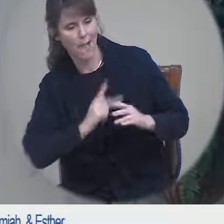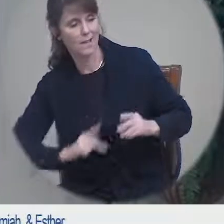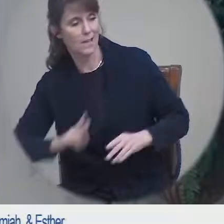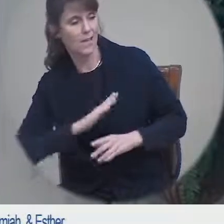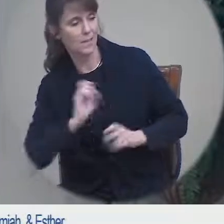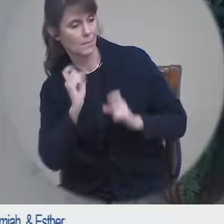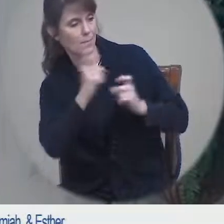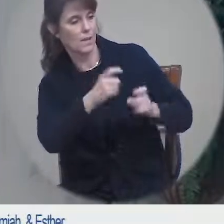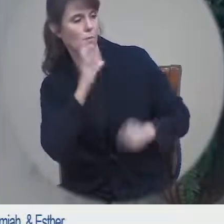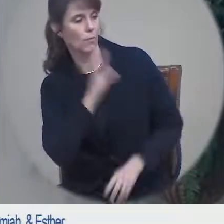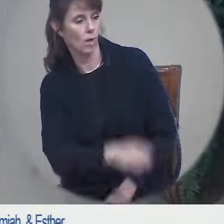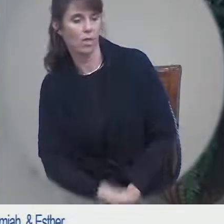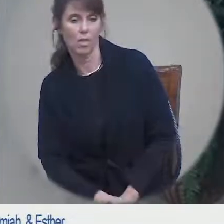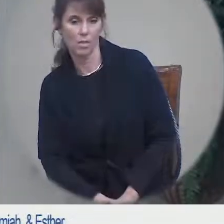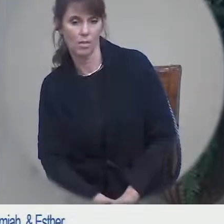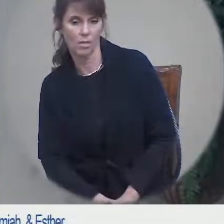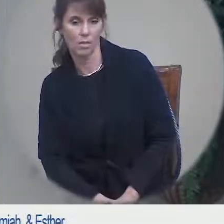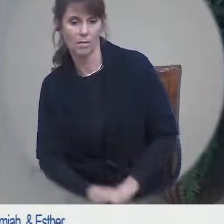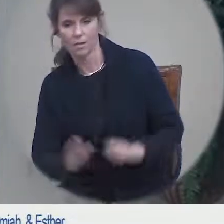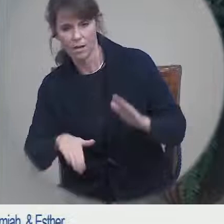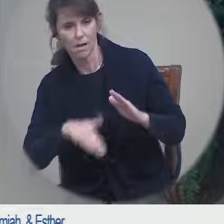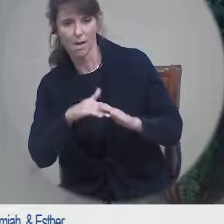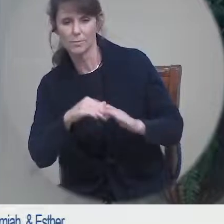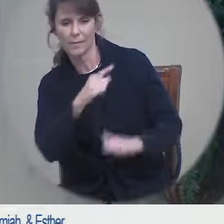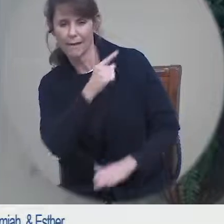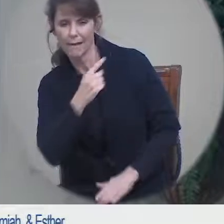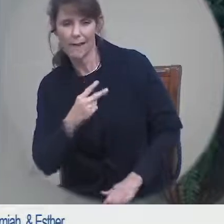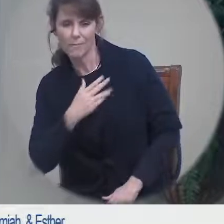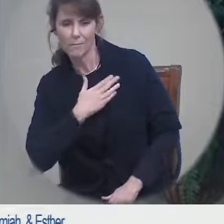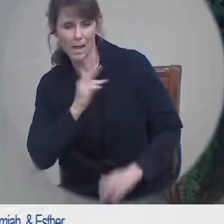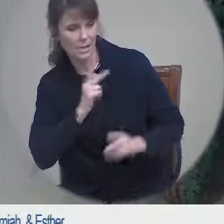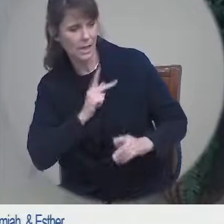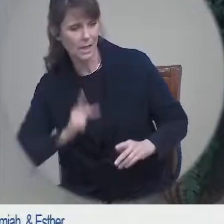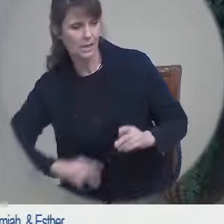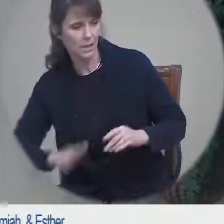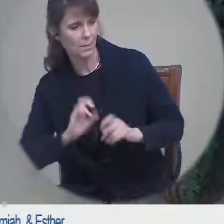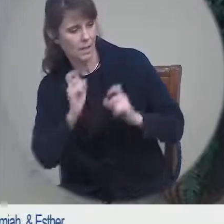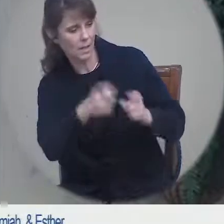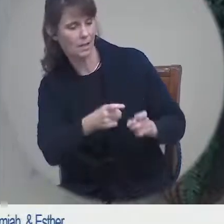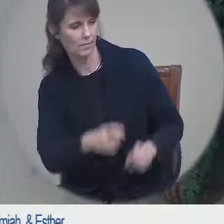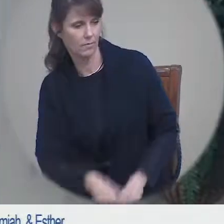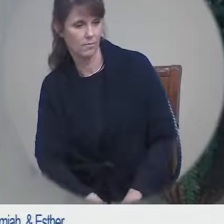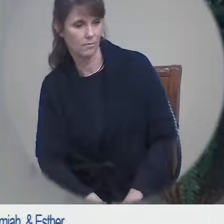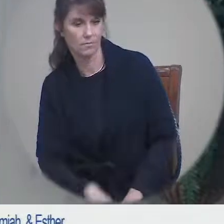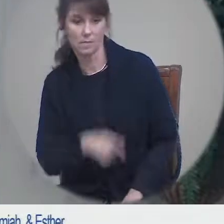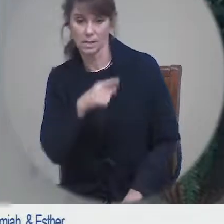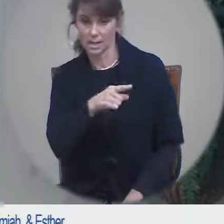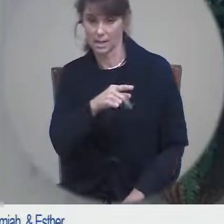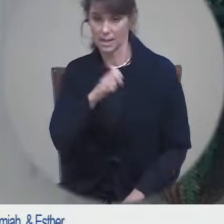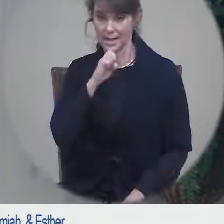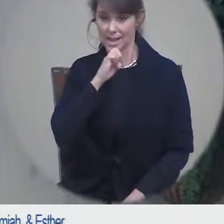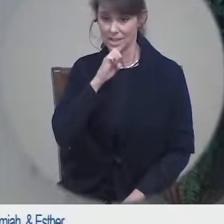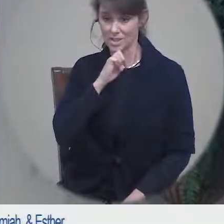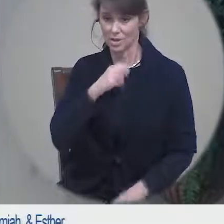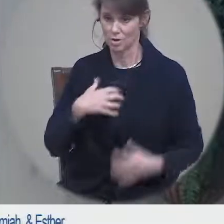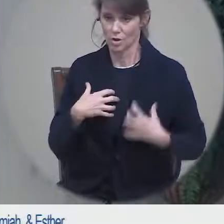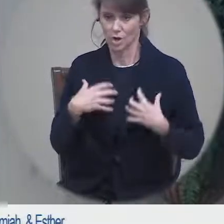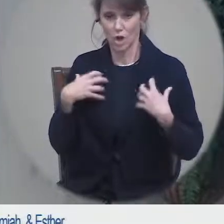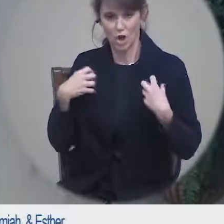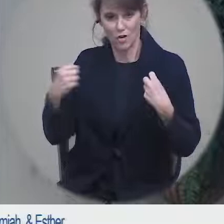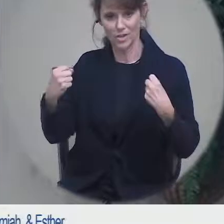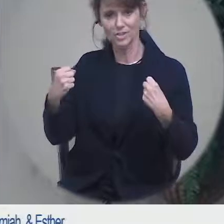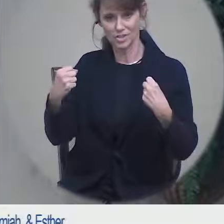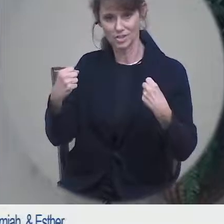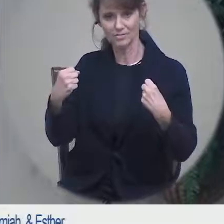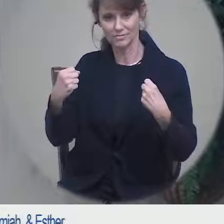wisdom of Esther. But not only the wisdom, I think we see in chapter 7 the courage of Esther. As I talked about